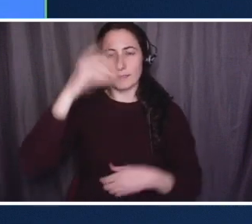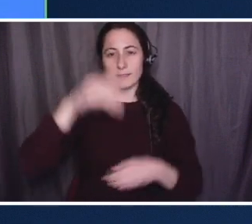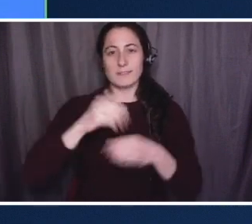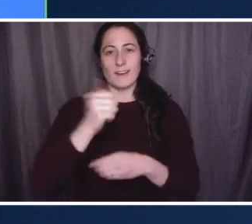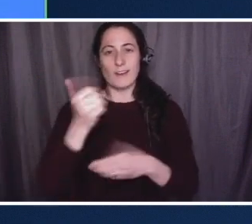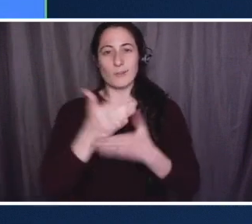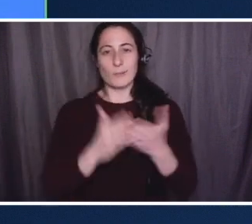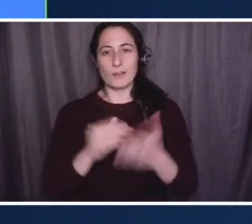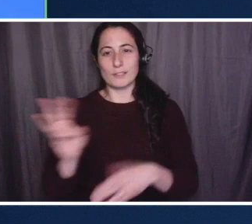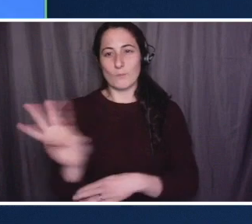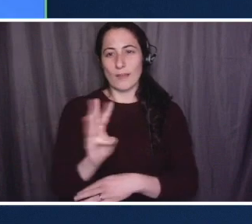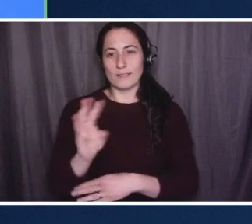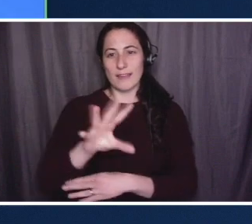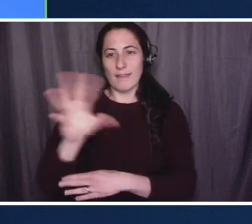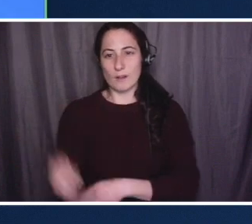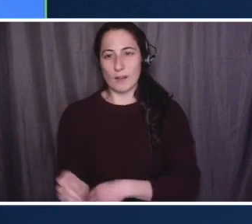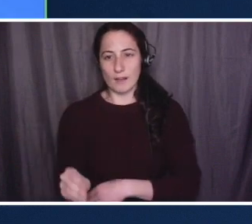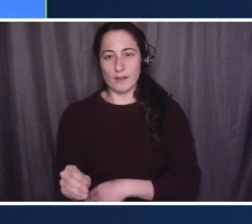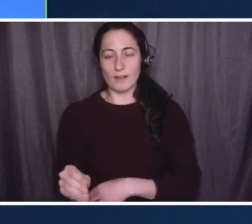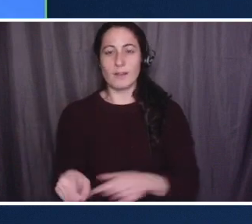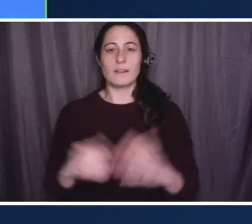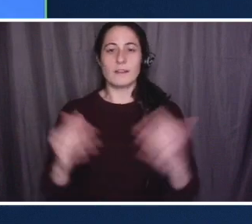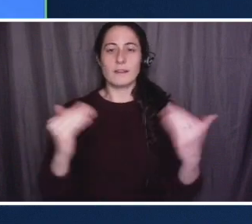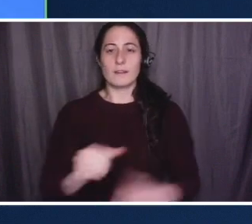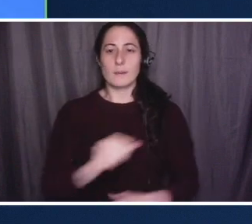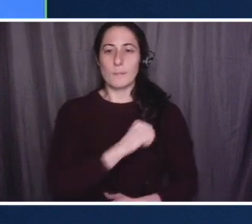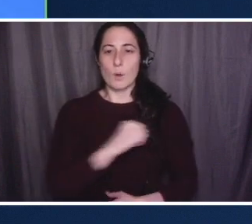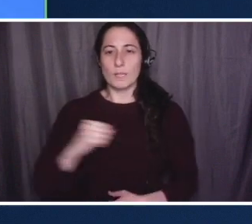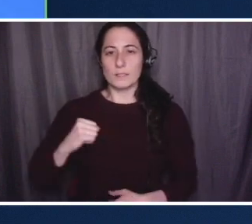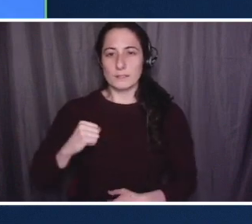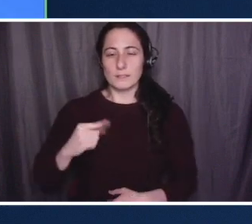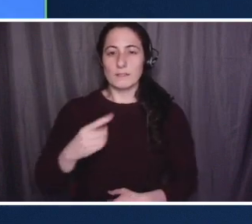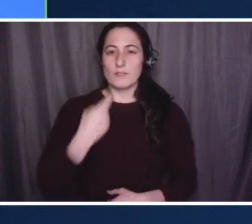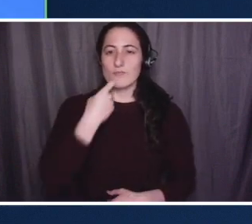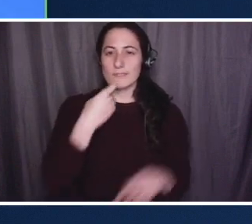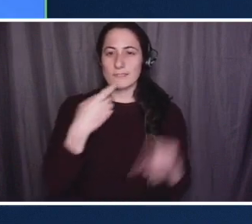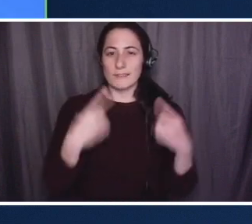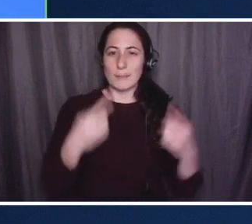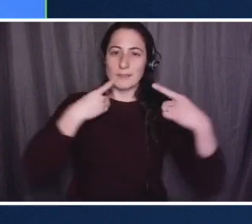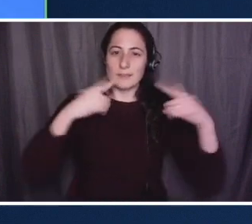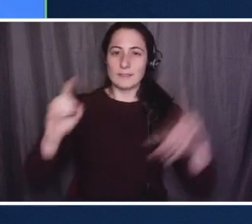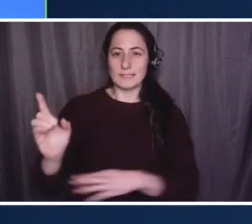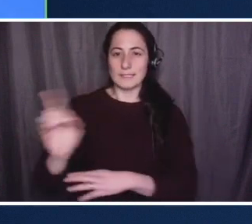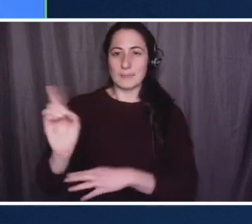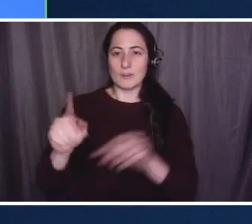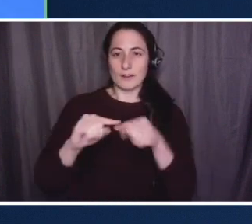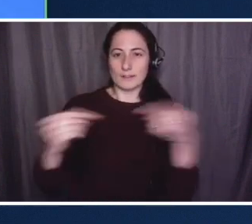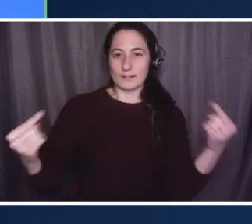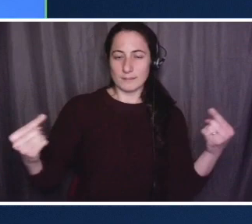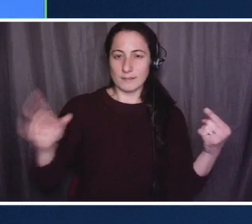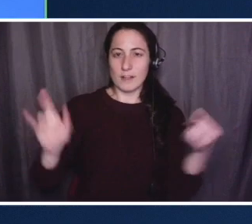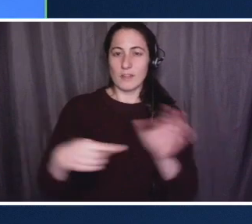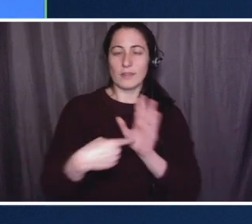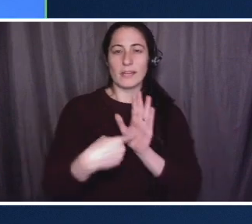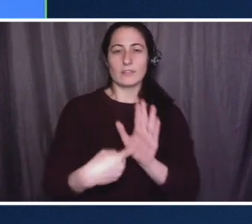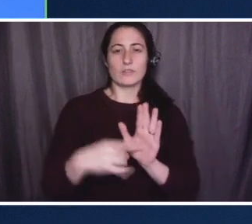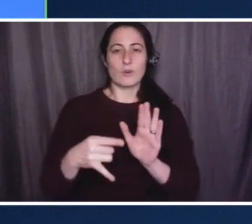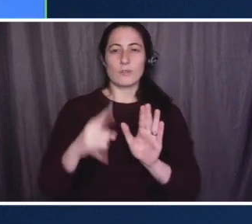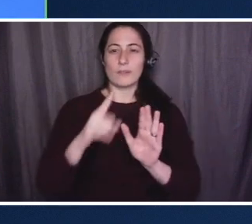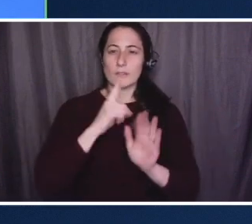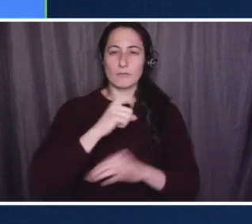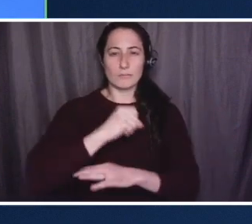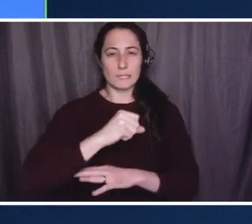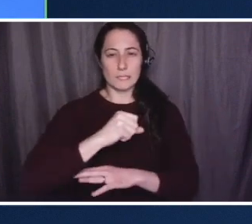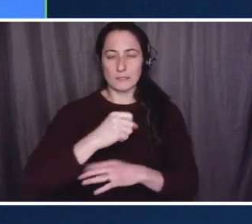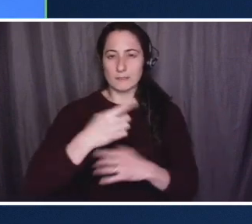of course, in Poland, the recent victory of the democratic opposition was a testament to the resilience of